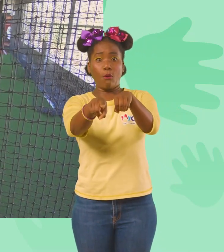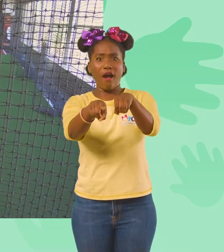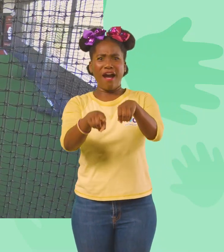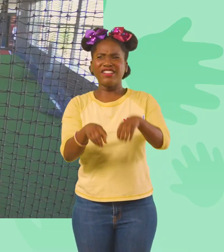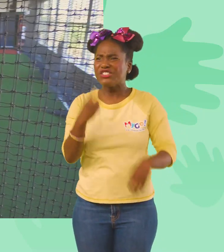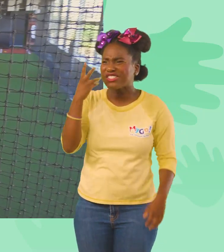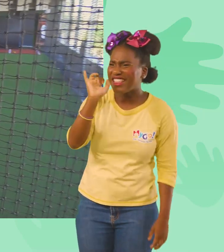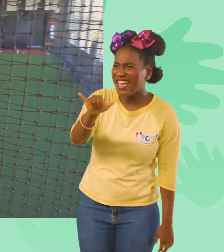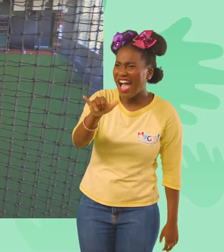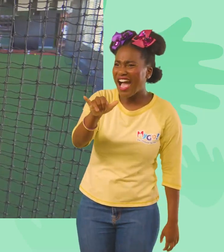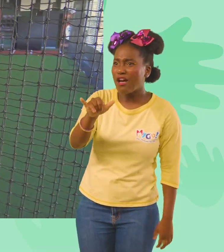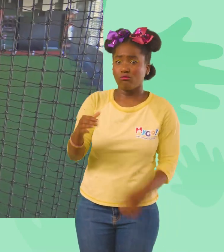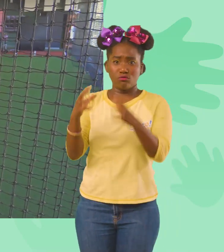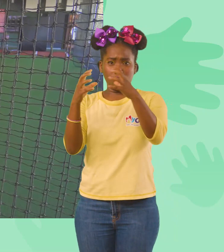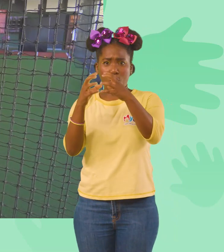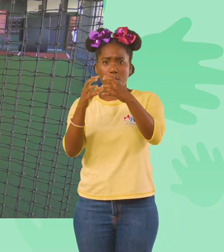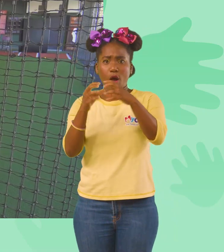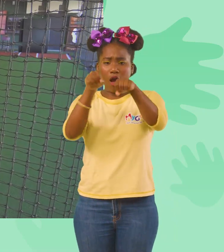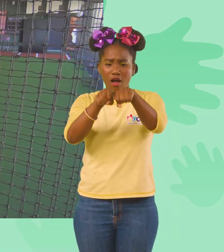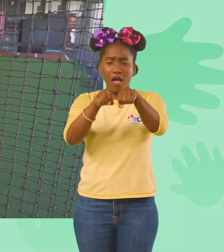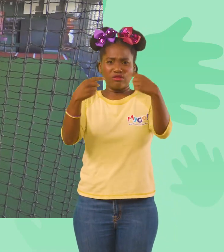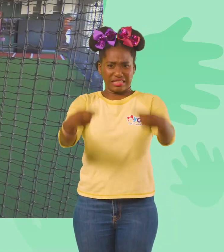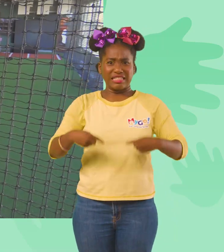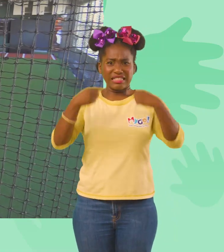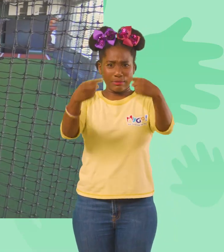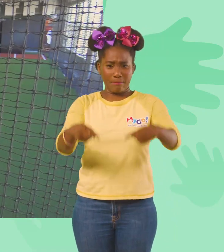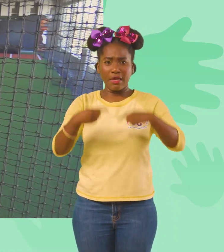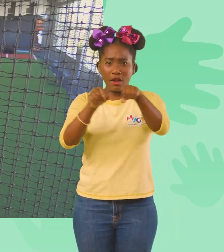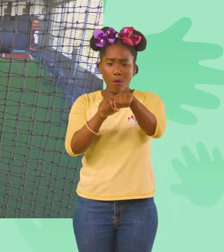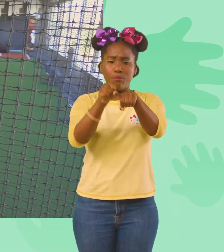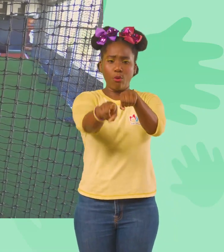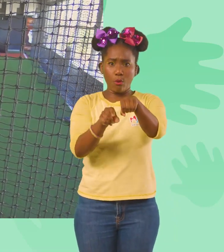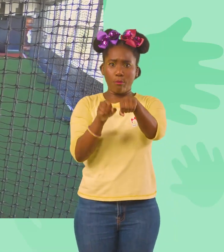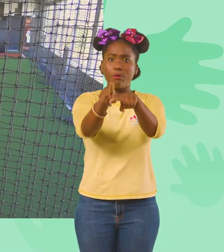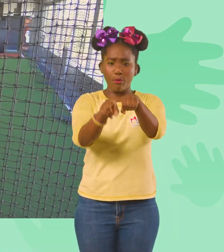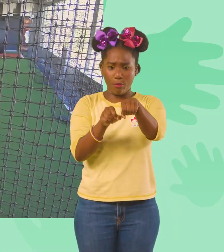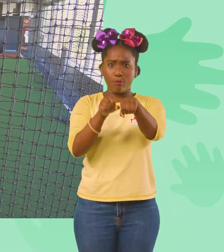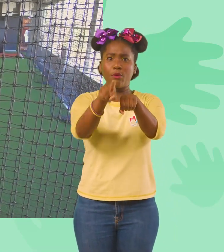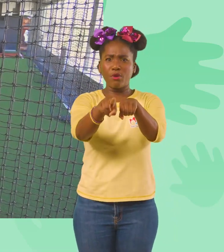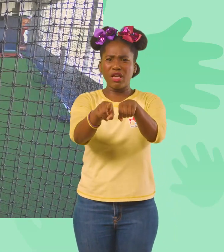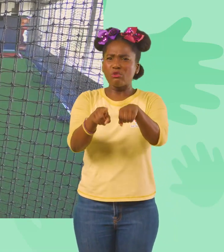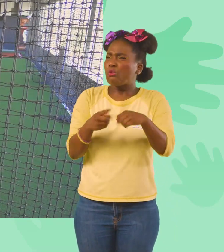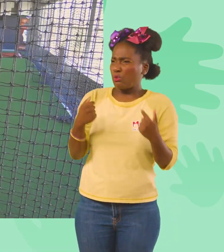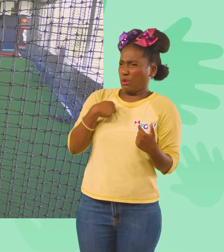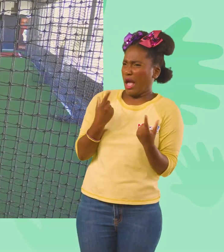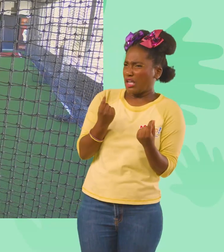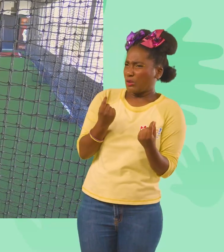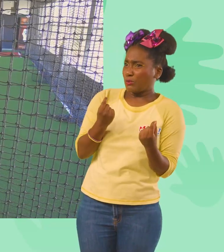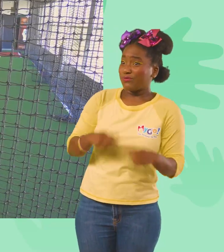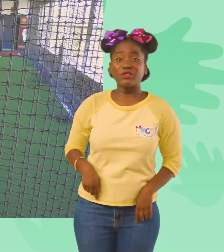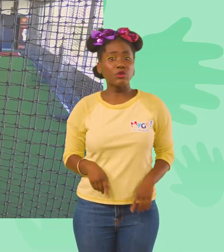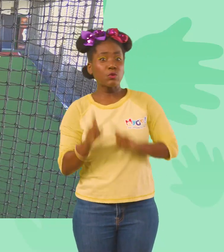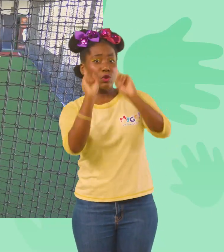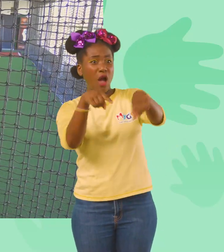Whoa, did you see that? When you put the ball right here, these spinny things throw it out really fast. And then, what do I do? You gotta go